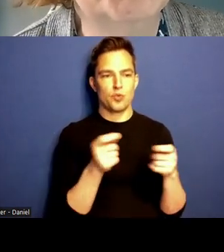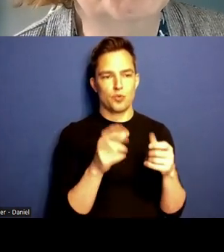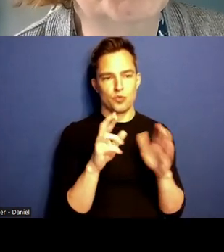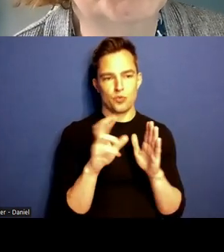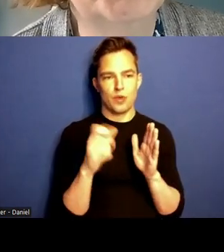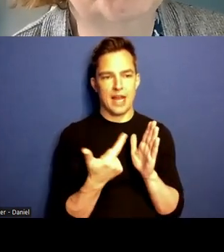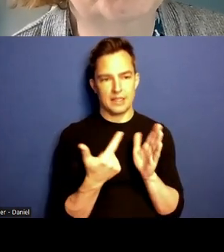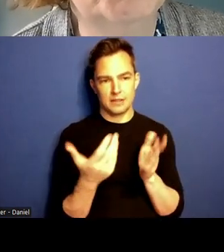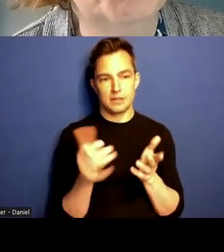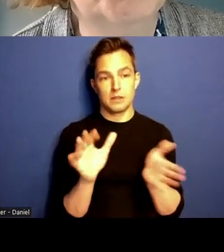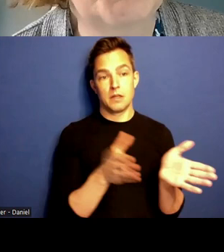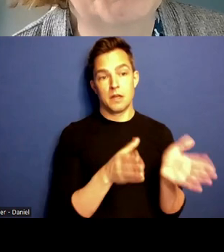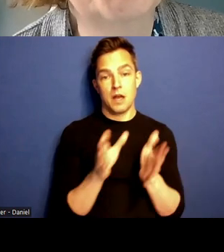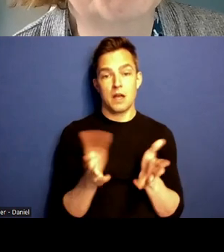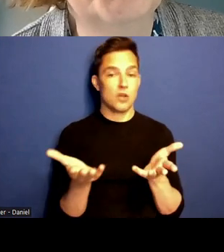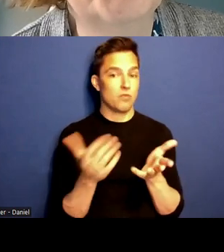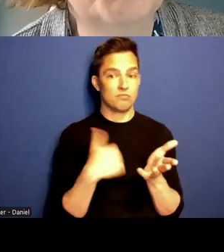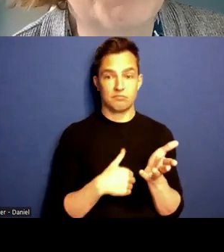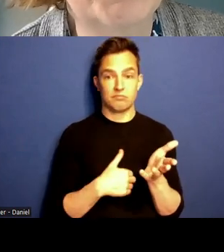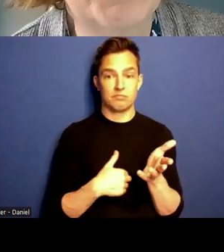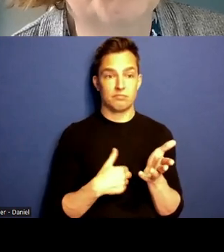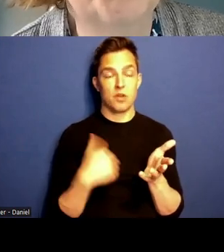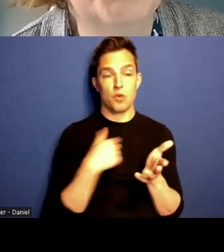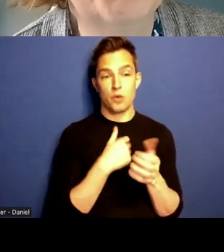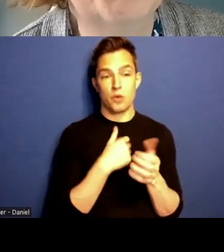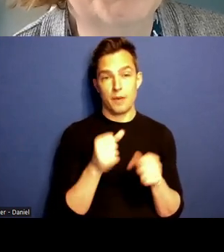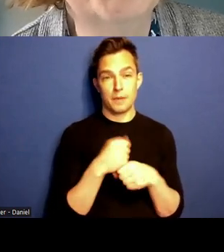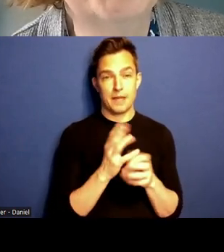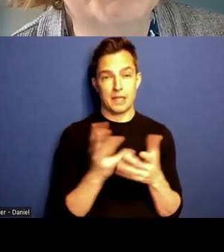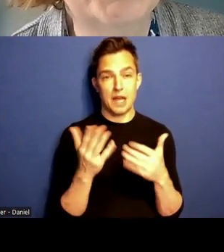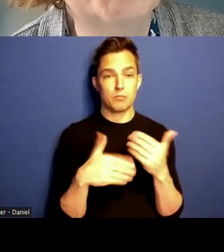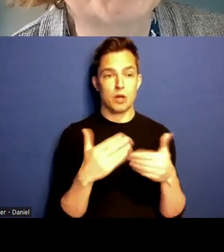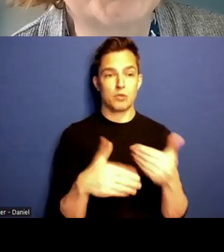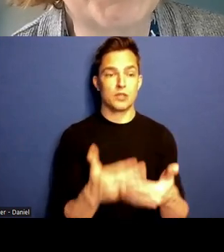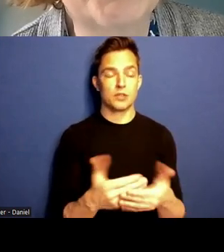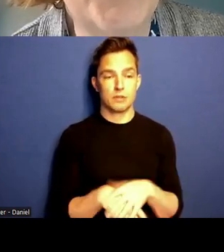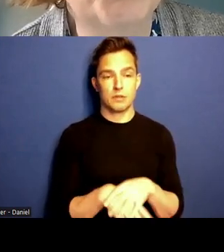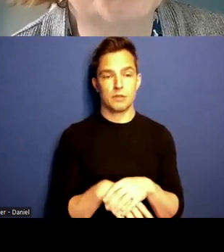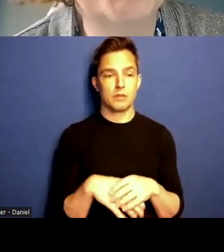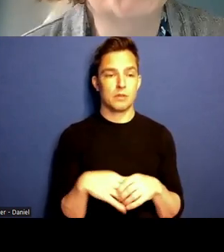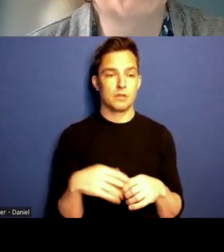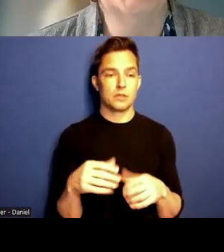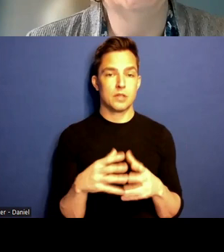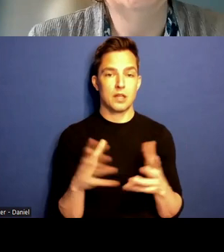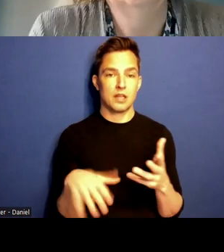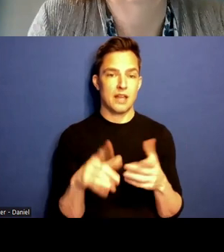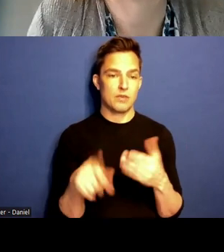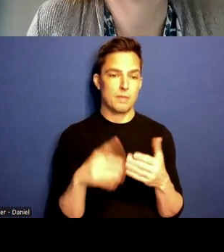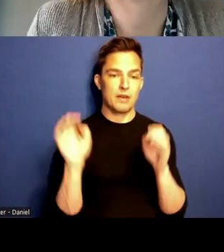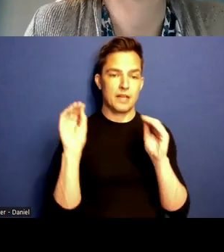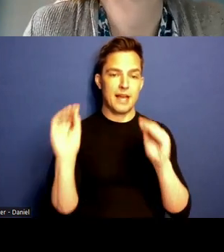so we were able to make a lot of progress. It's just a lot of that was just educating